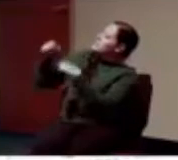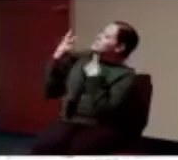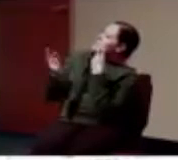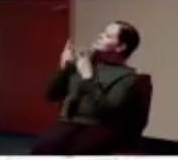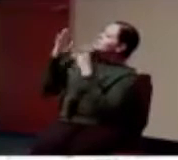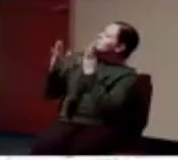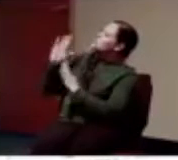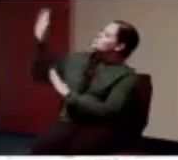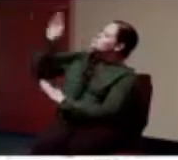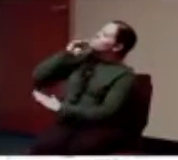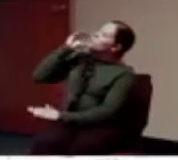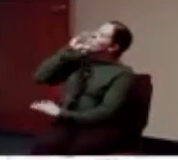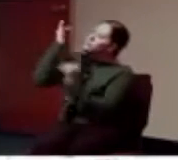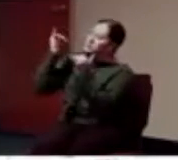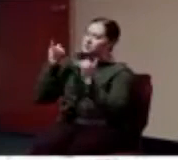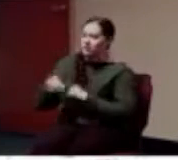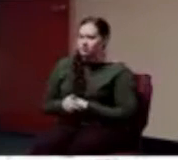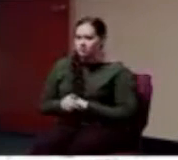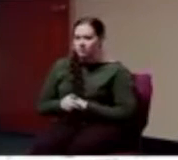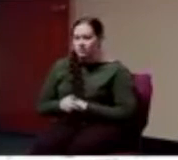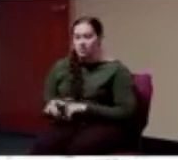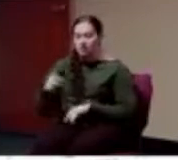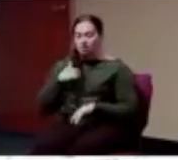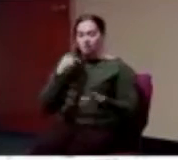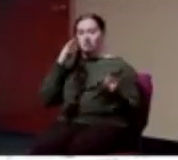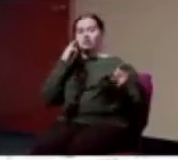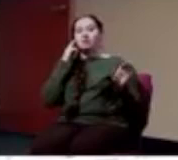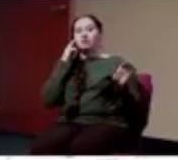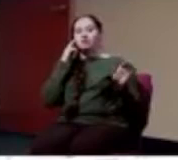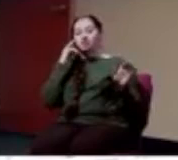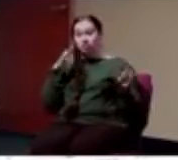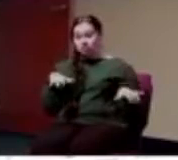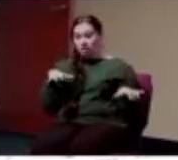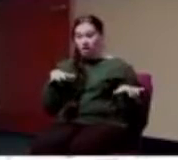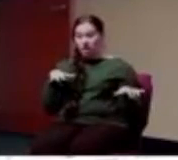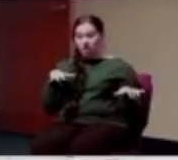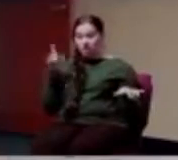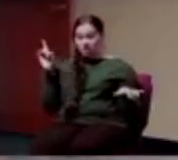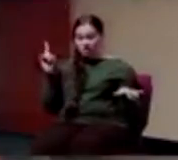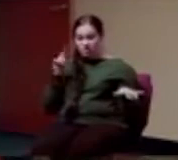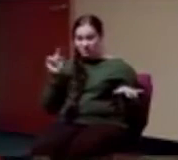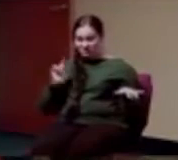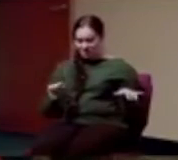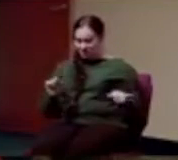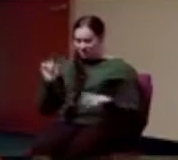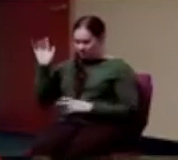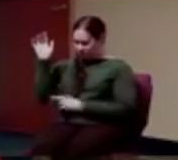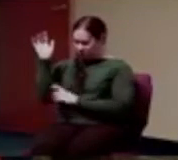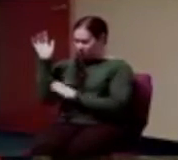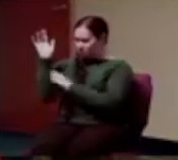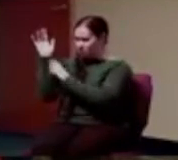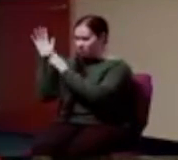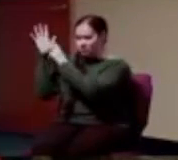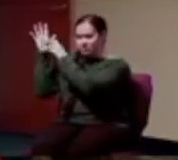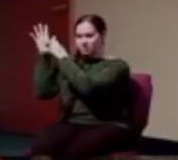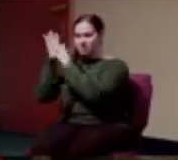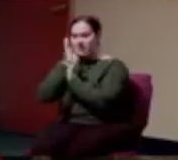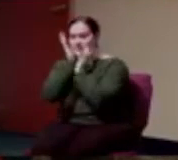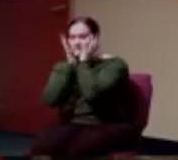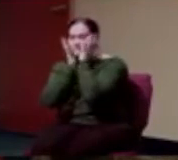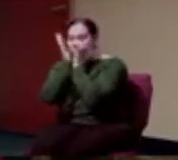And I want to stop here because I want you to imagine the shock that he might have felt. Because he climbed all the way up in the tree. He risked embarrassment to do